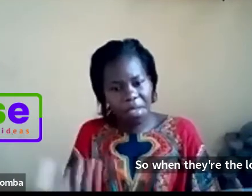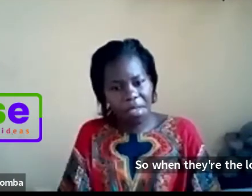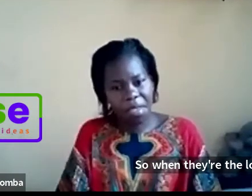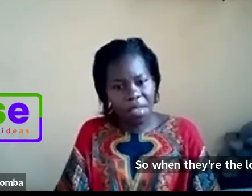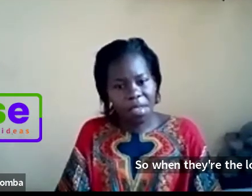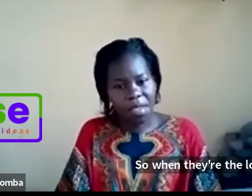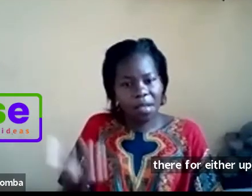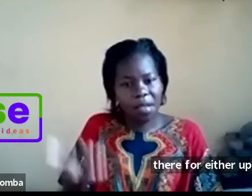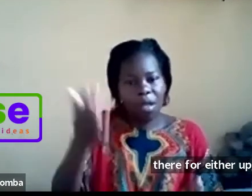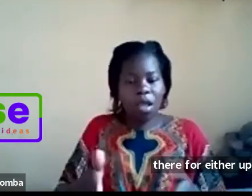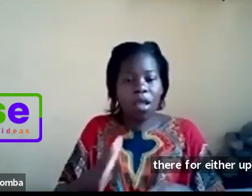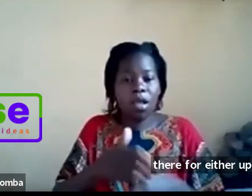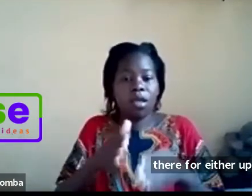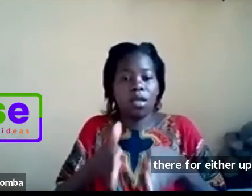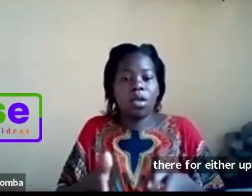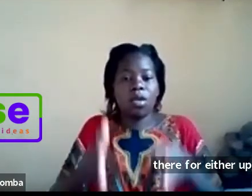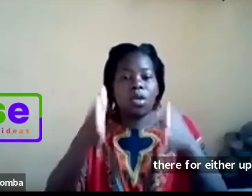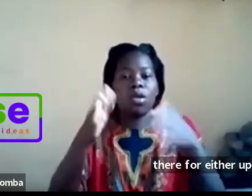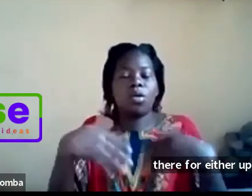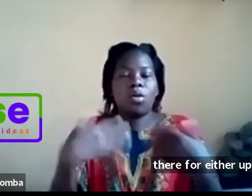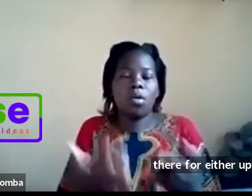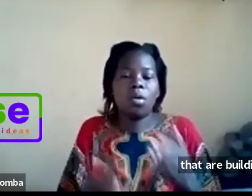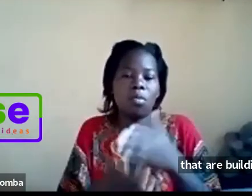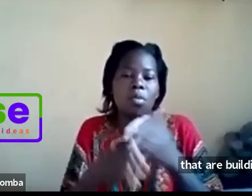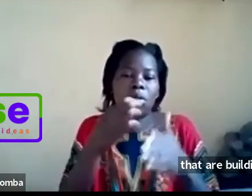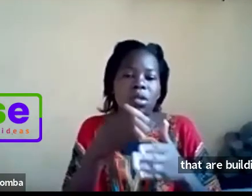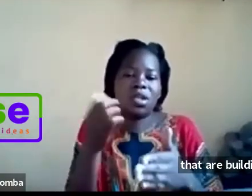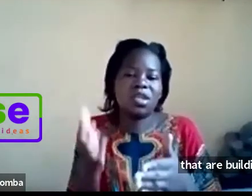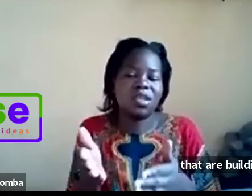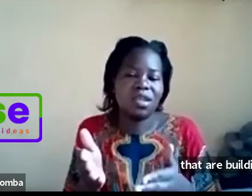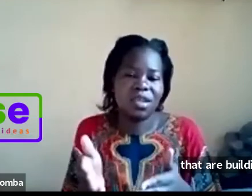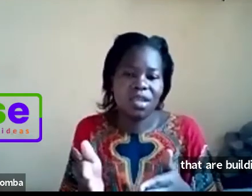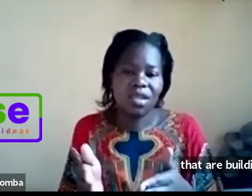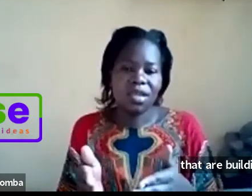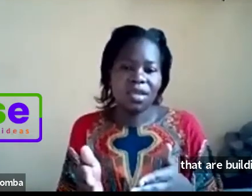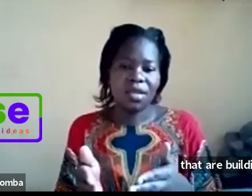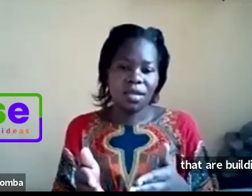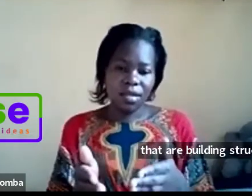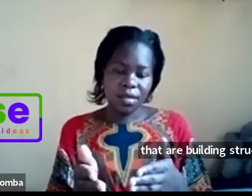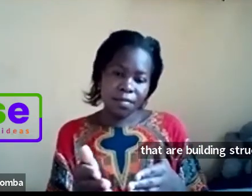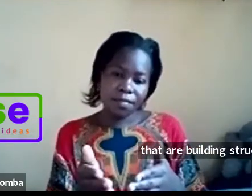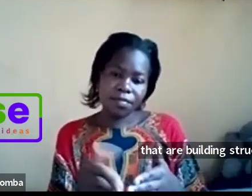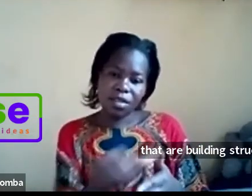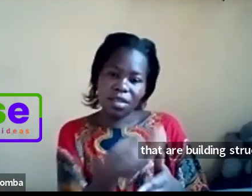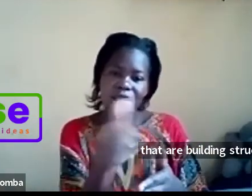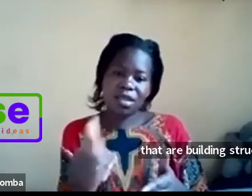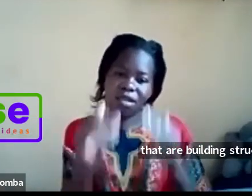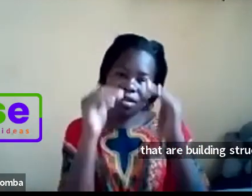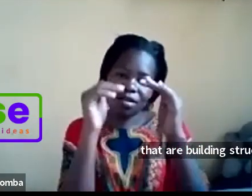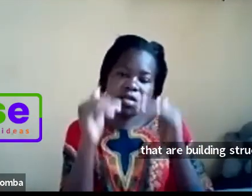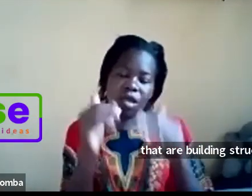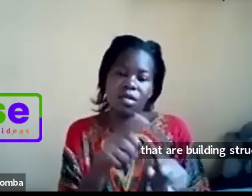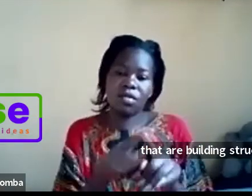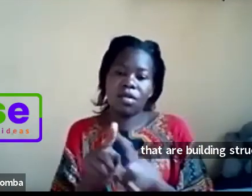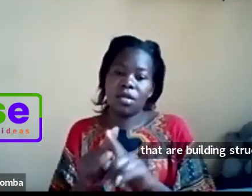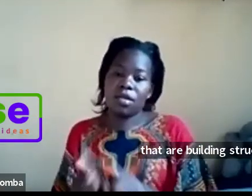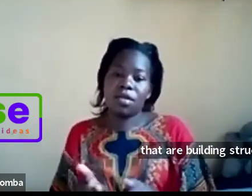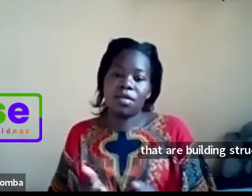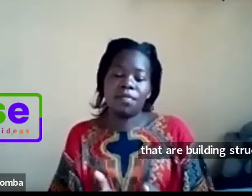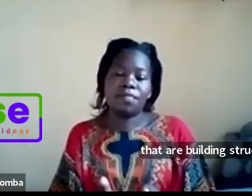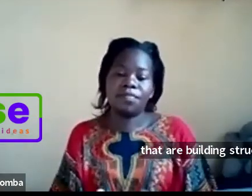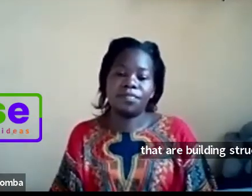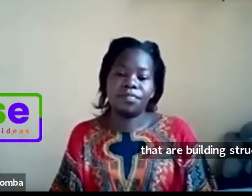that, or building structures here and there, this cooperative is able to compete because they have combined the synergies. So this is